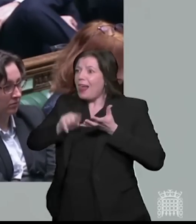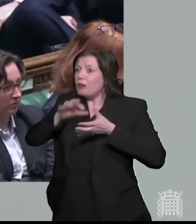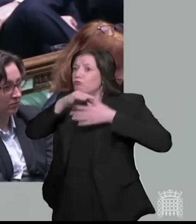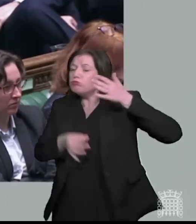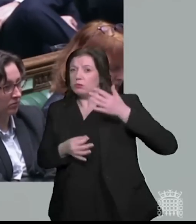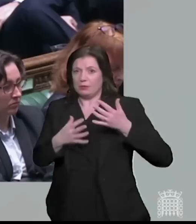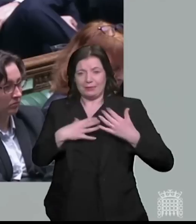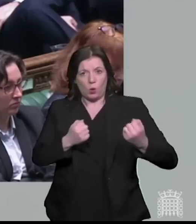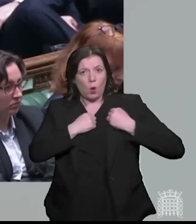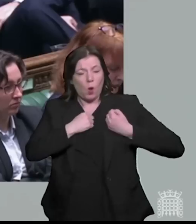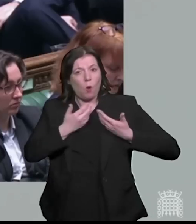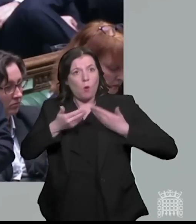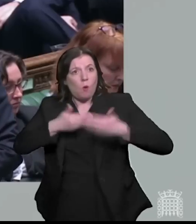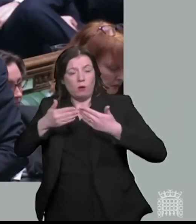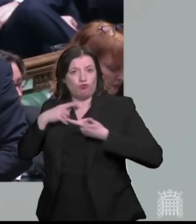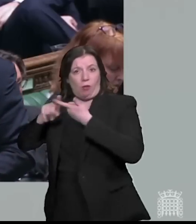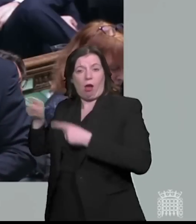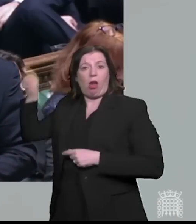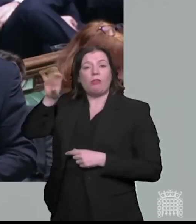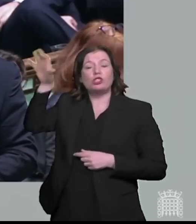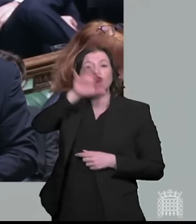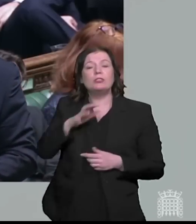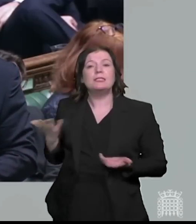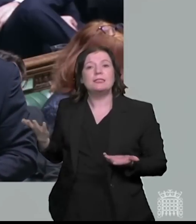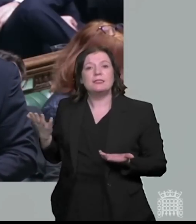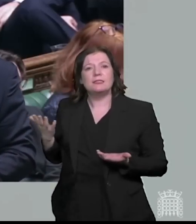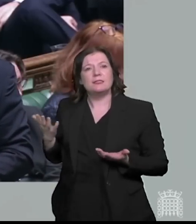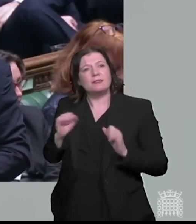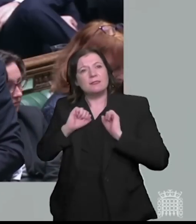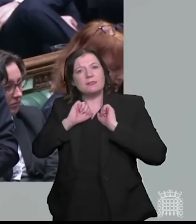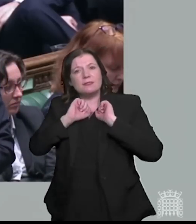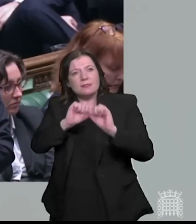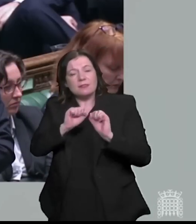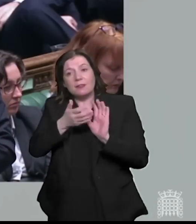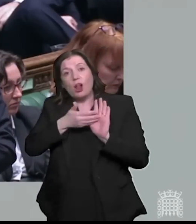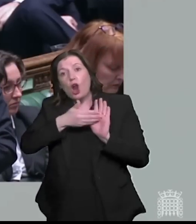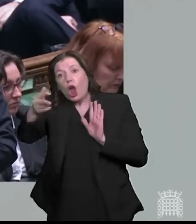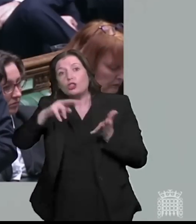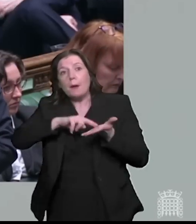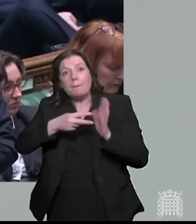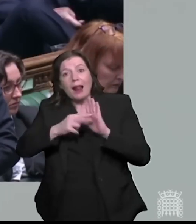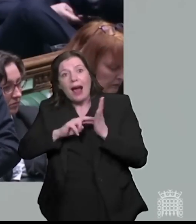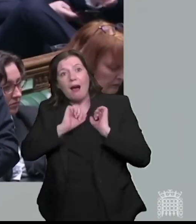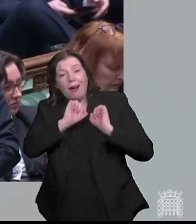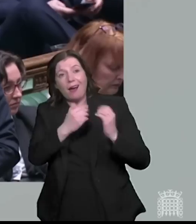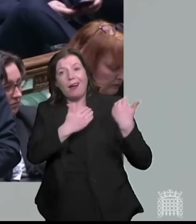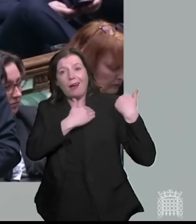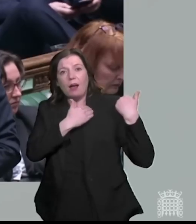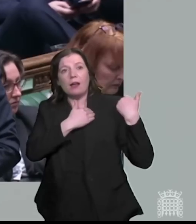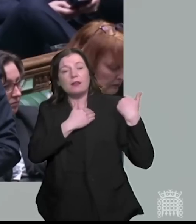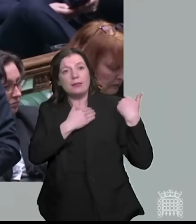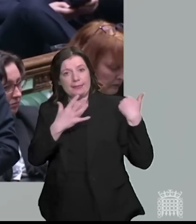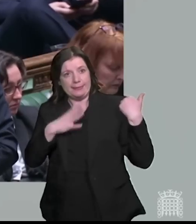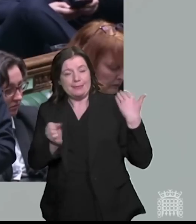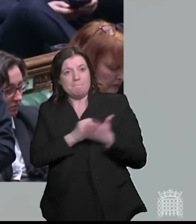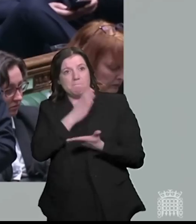that the government institute the Green Jobs Task Force with a long-term remit and regulatory capacity to